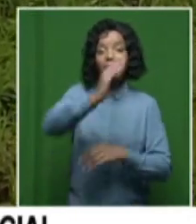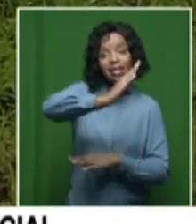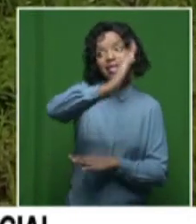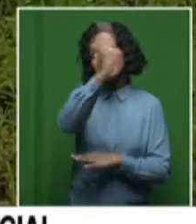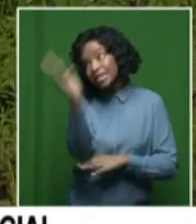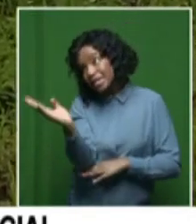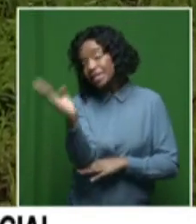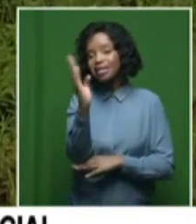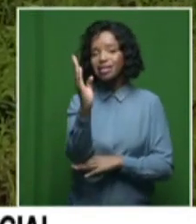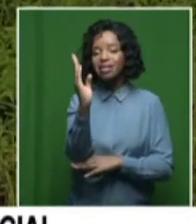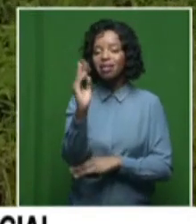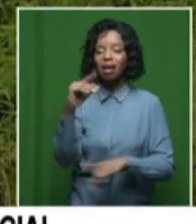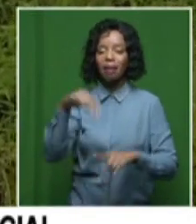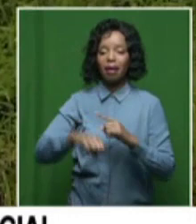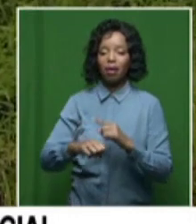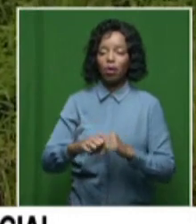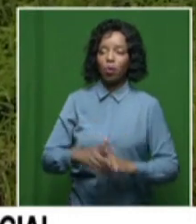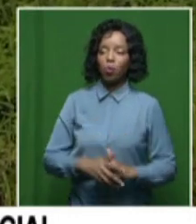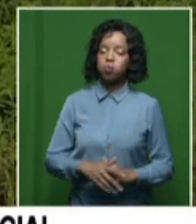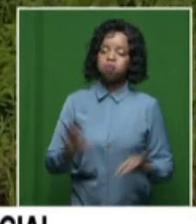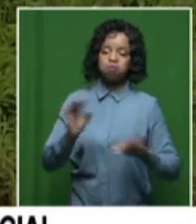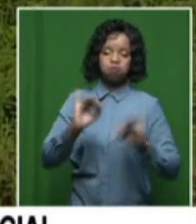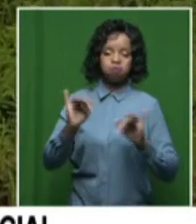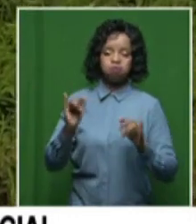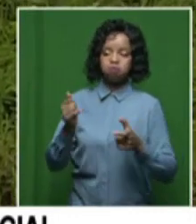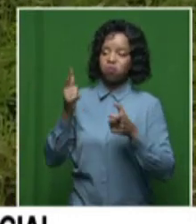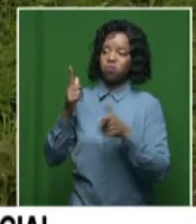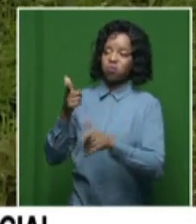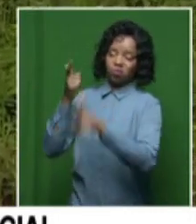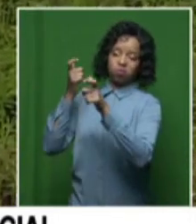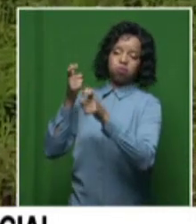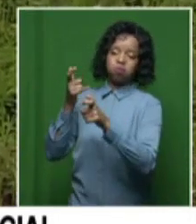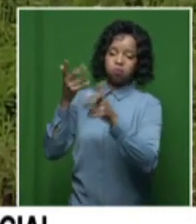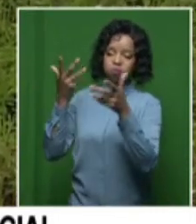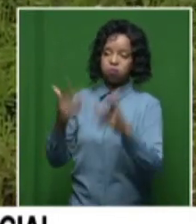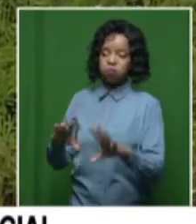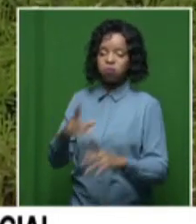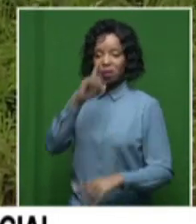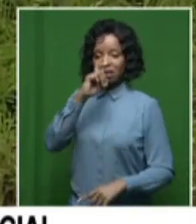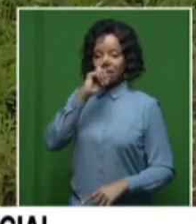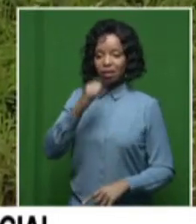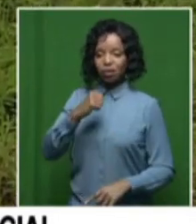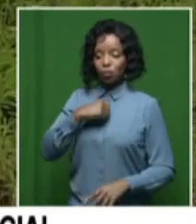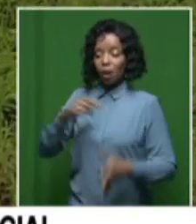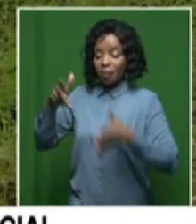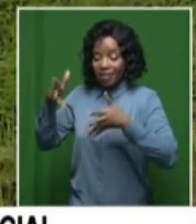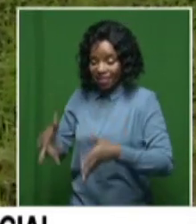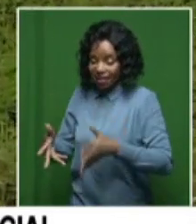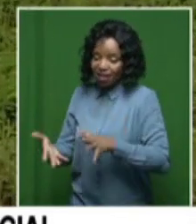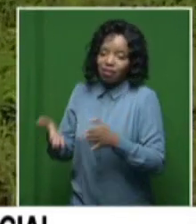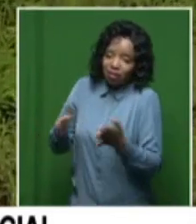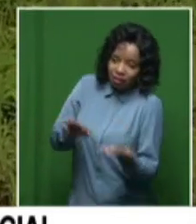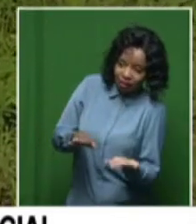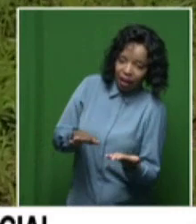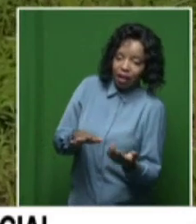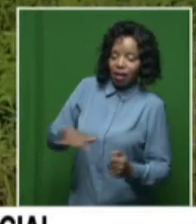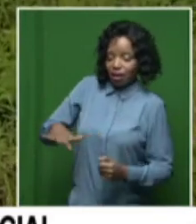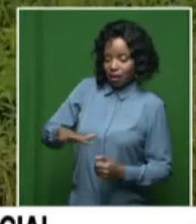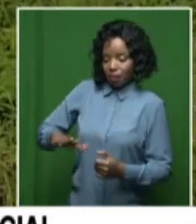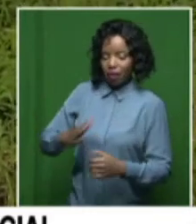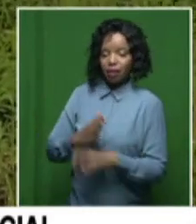bese sizithola indaba ezibhlungu efana lezo ukuthi usedutshuliwe usisi wami washonela khona lapho ebesebenzela